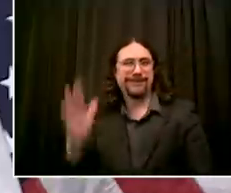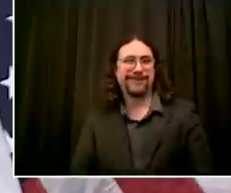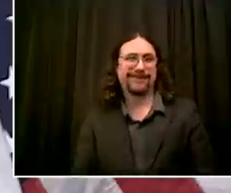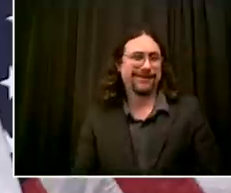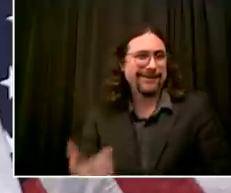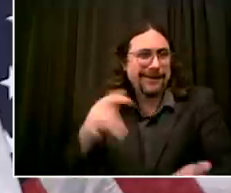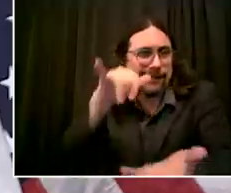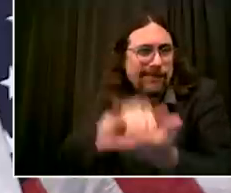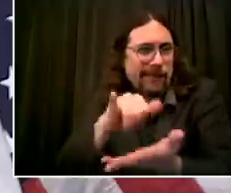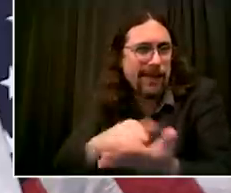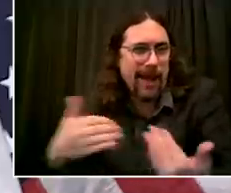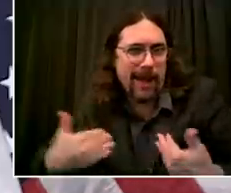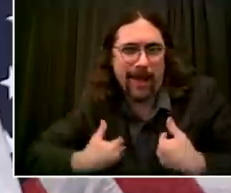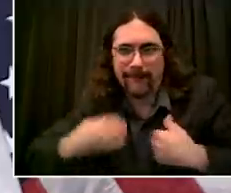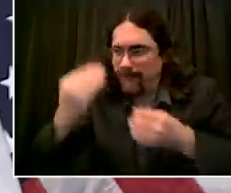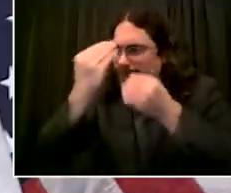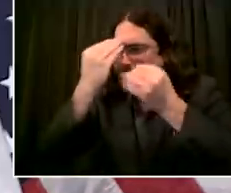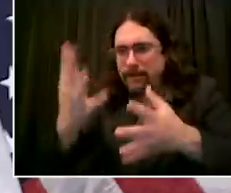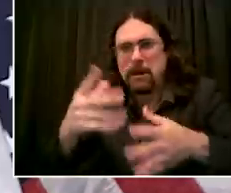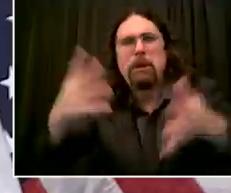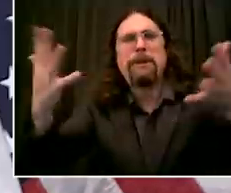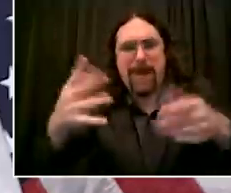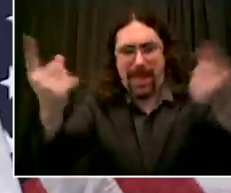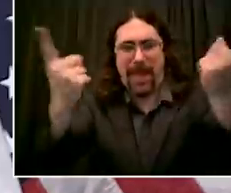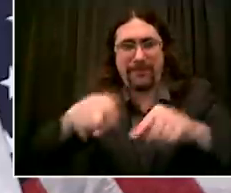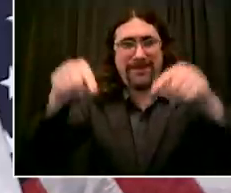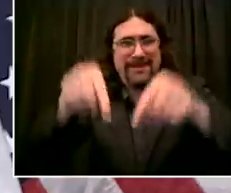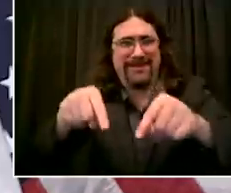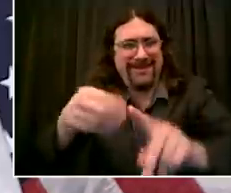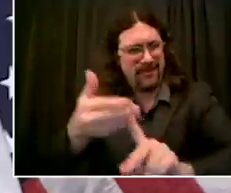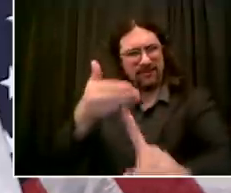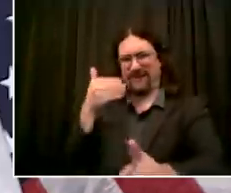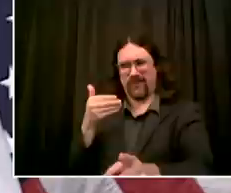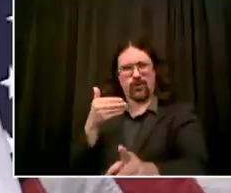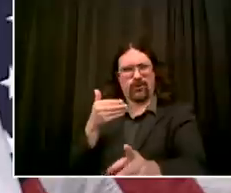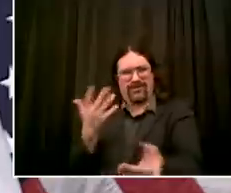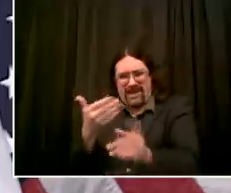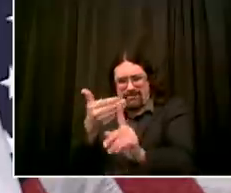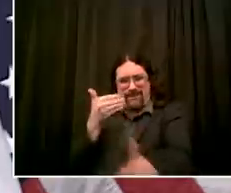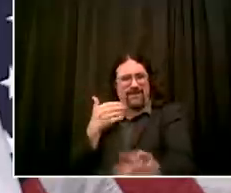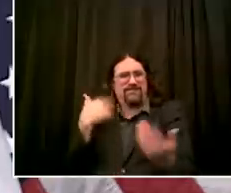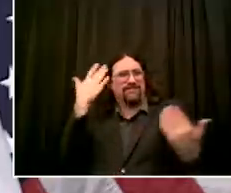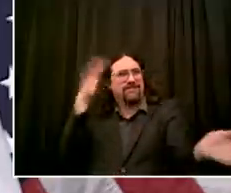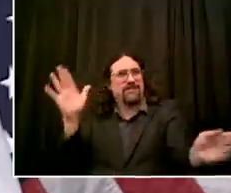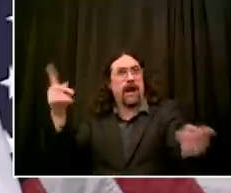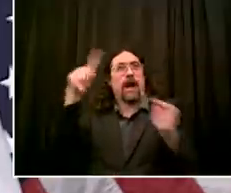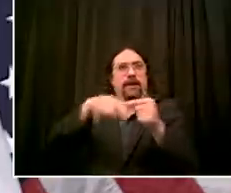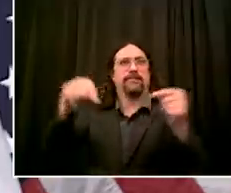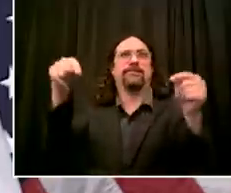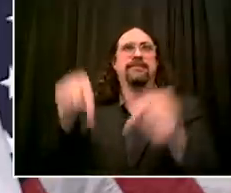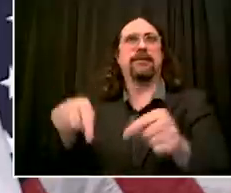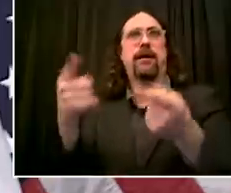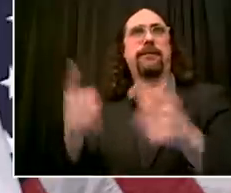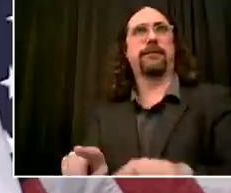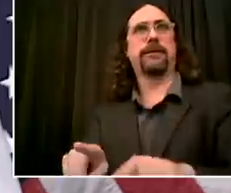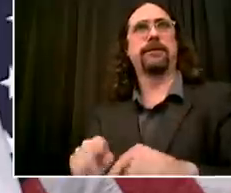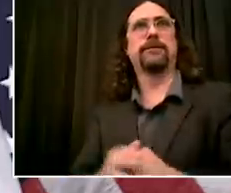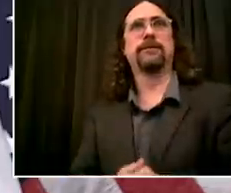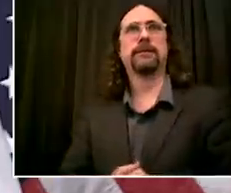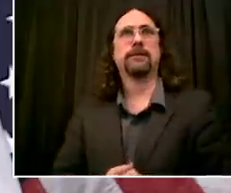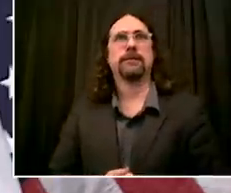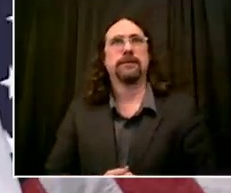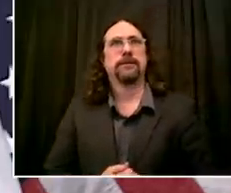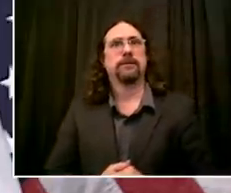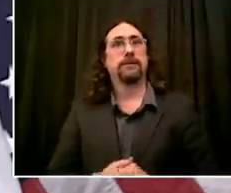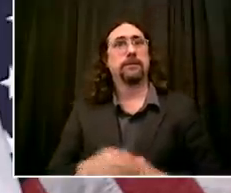But I look at the big picture all the time. And I think it's hard. Honestly, seriously, I